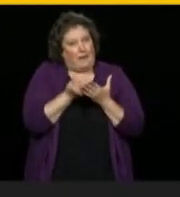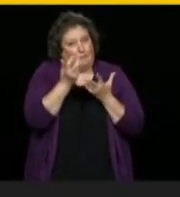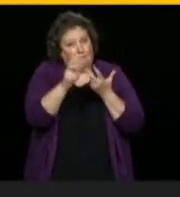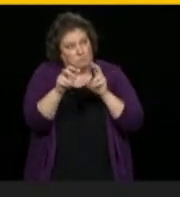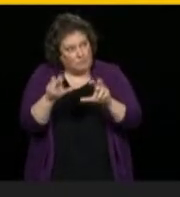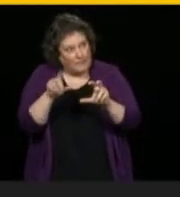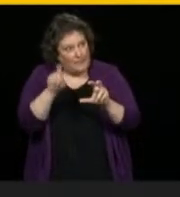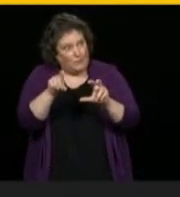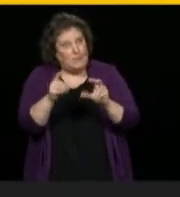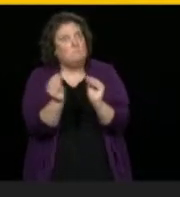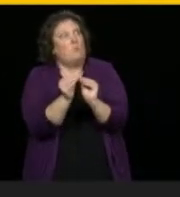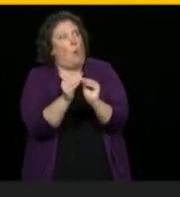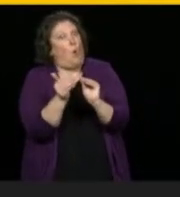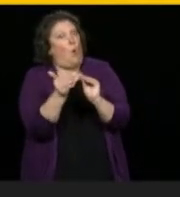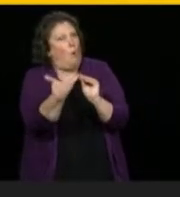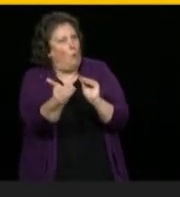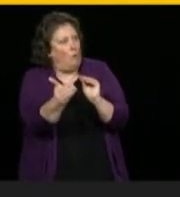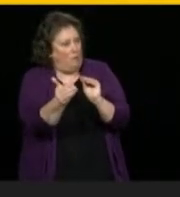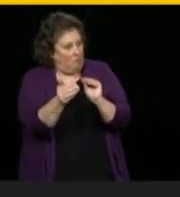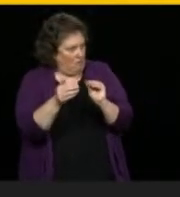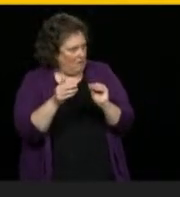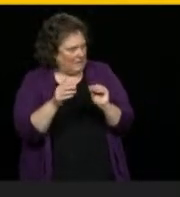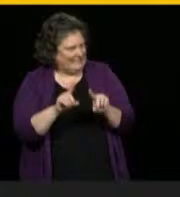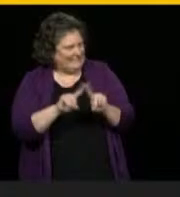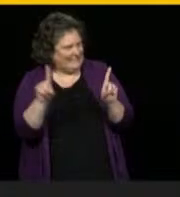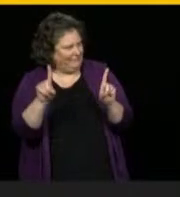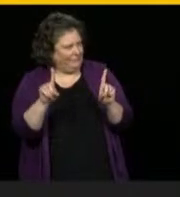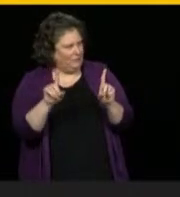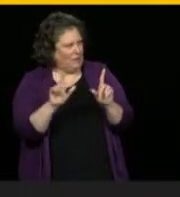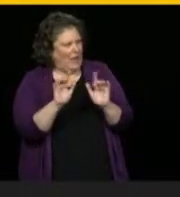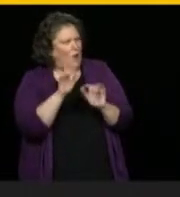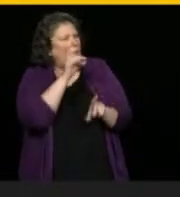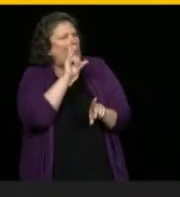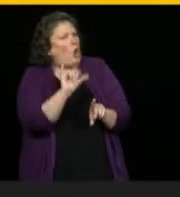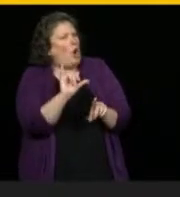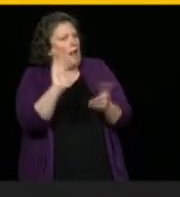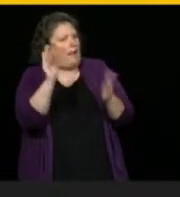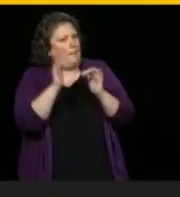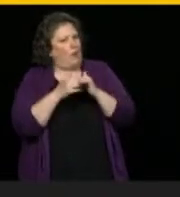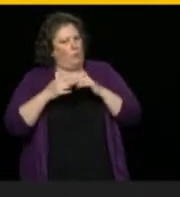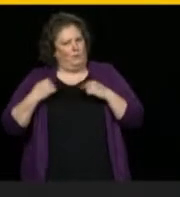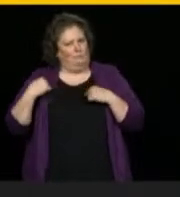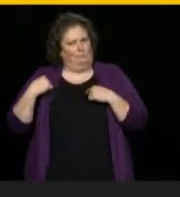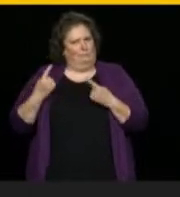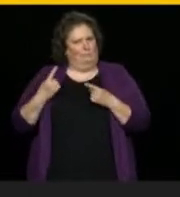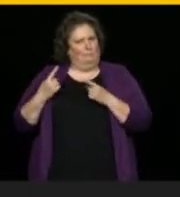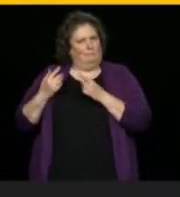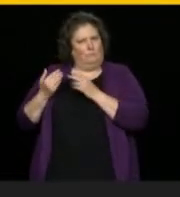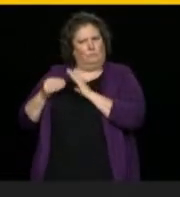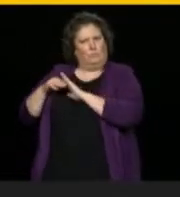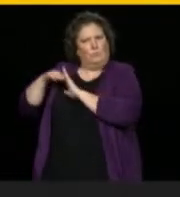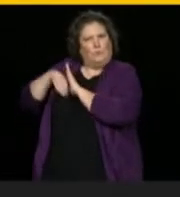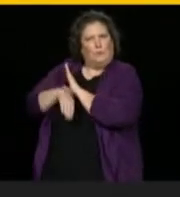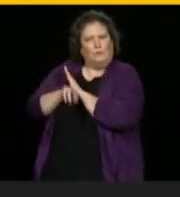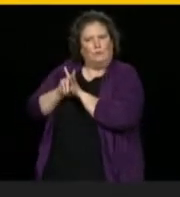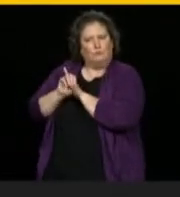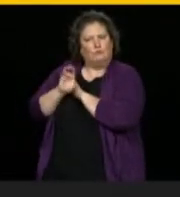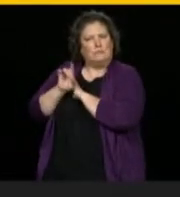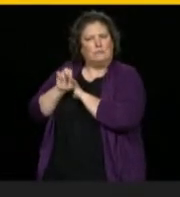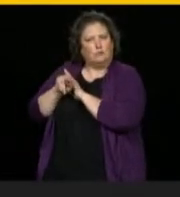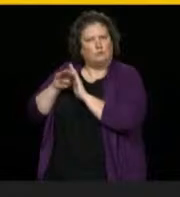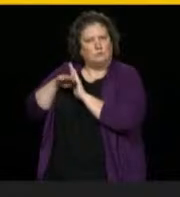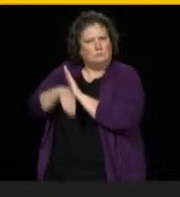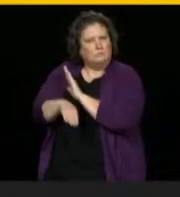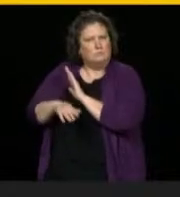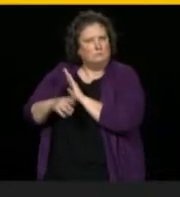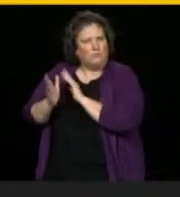going to be different, or how it will be different than it was during the last recession, please? Well, I think obviously this recession is very different